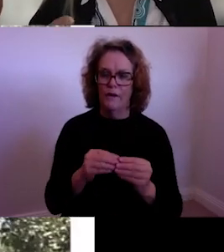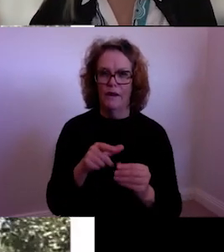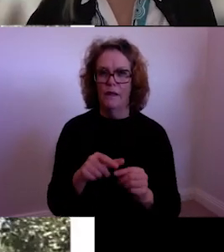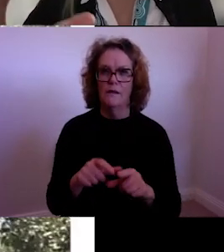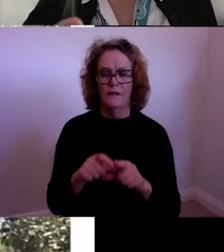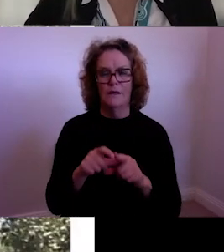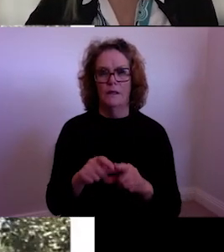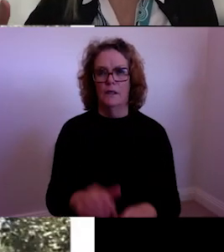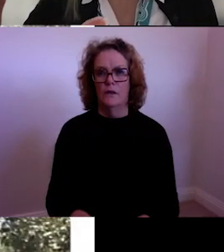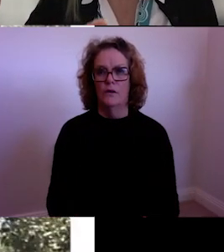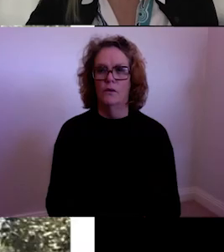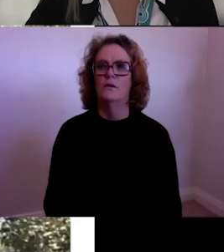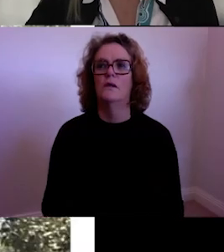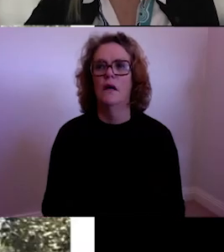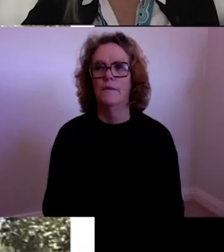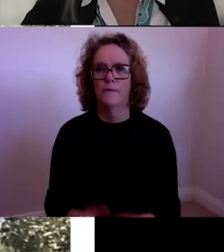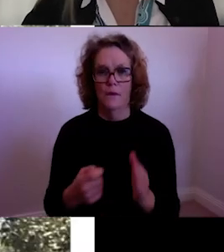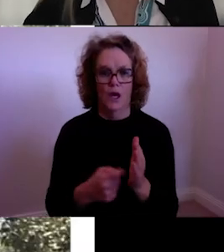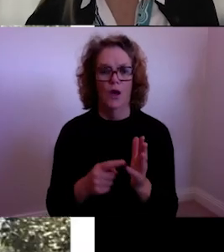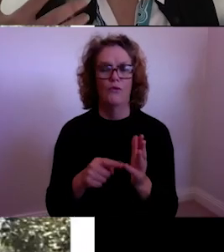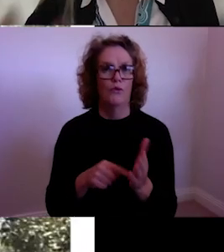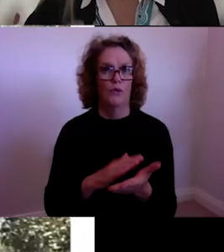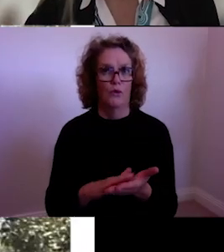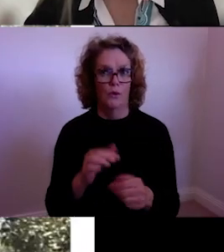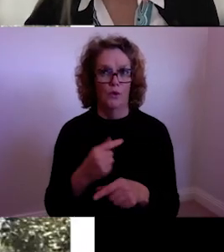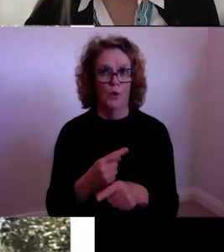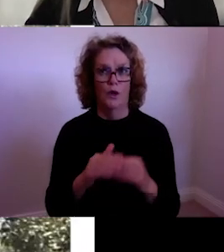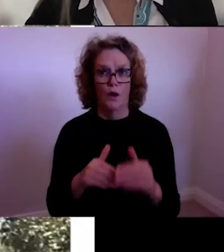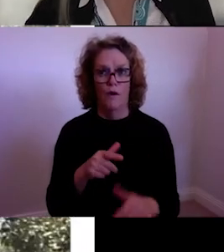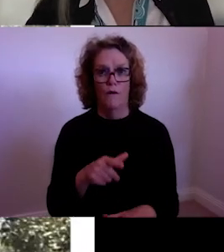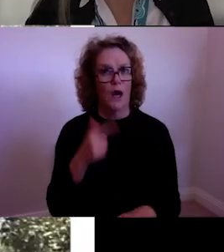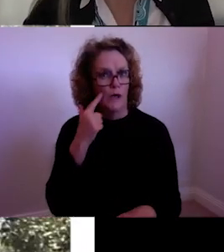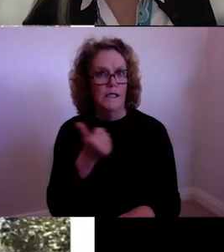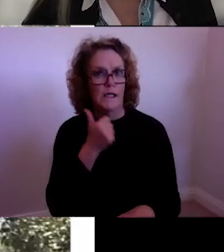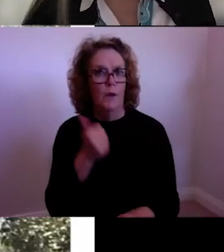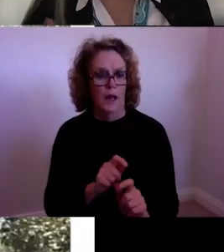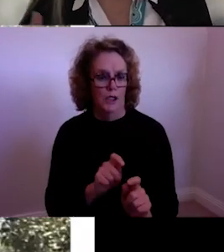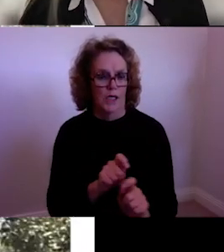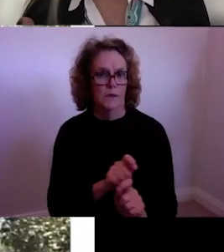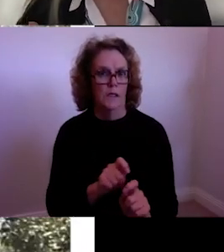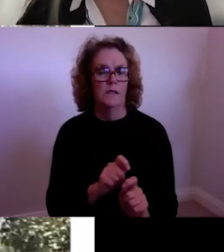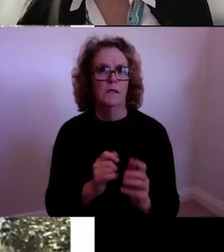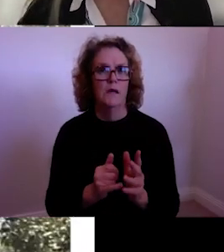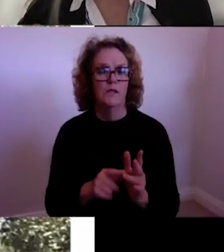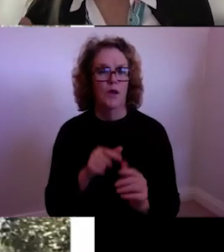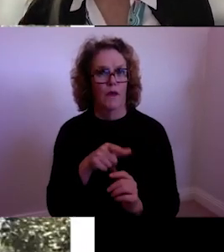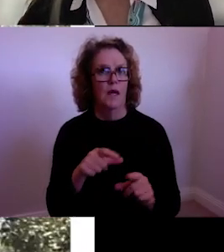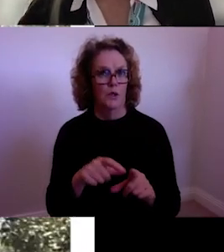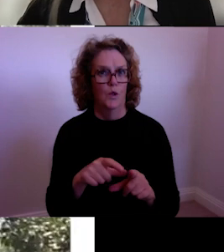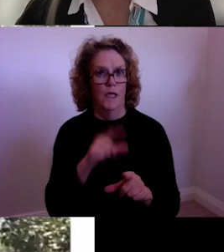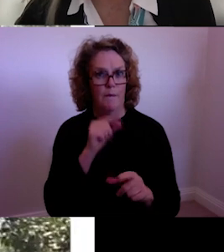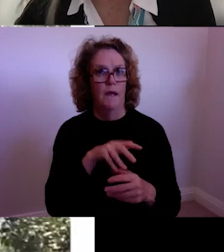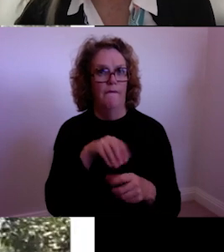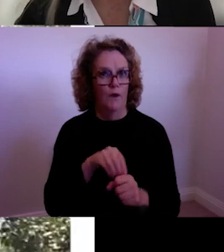about the reasonable adjustments for her to be able to be involved in her care. So understanding that